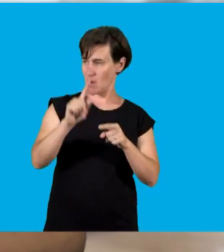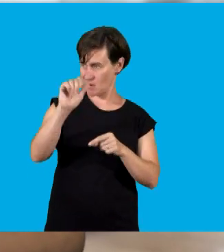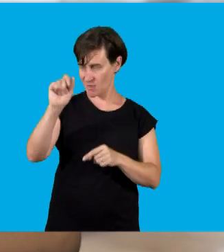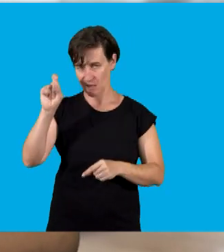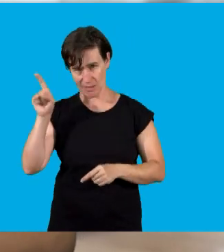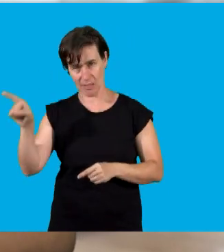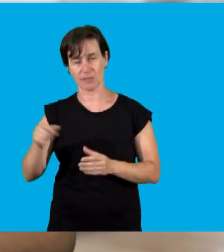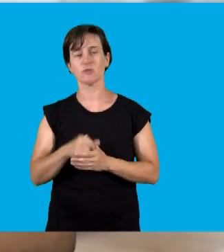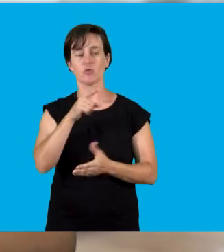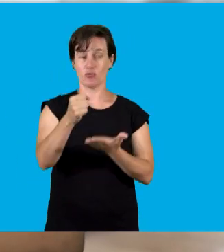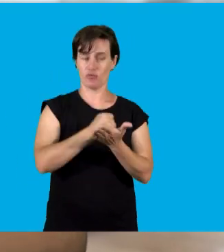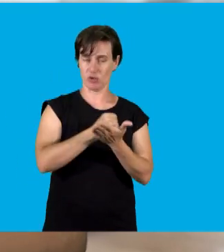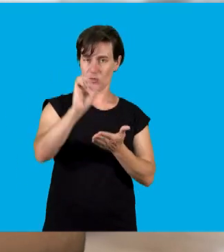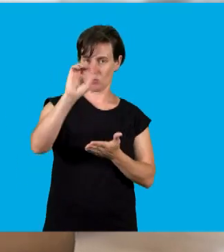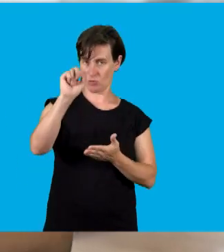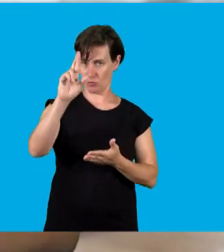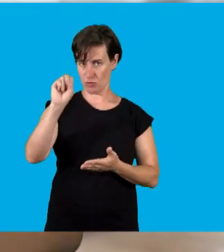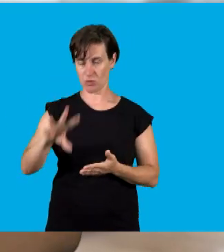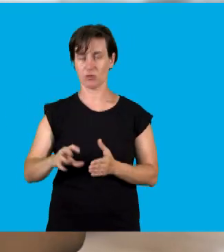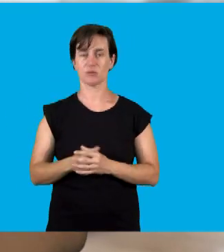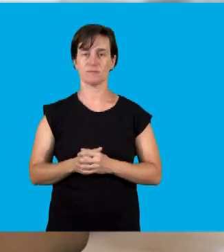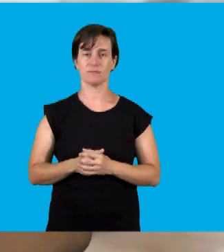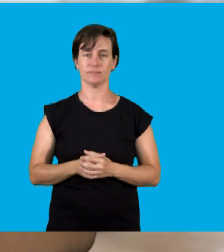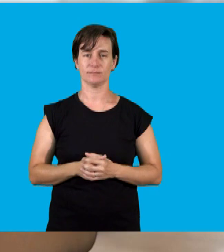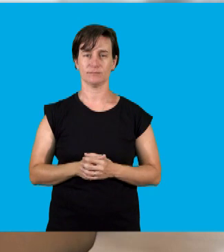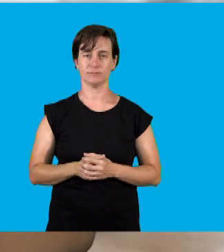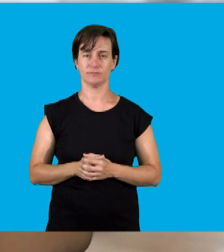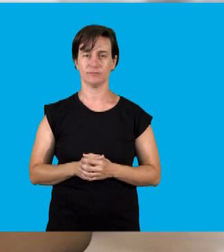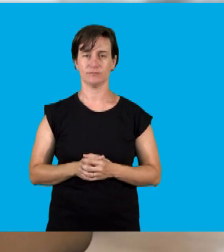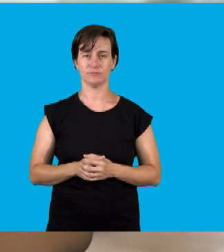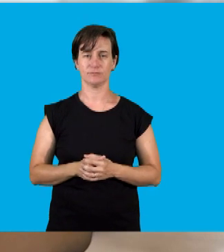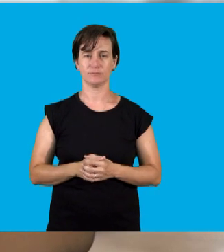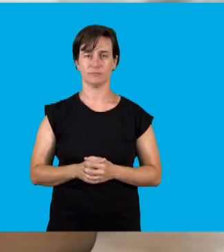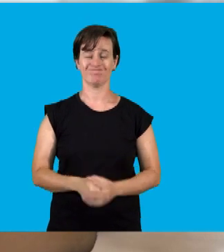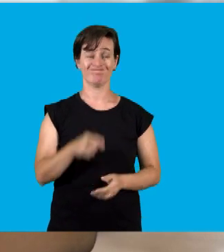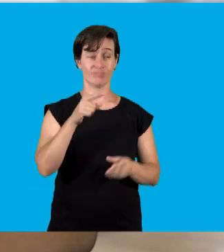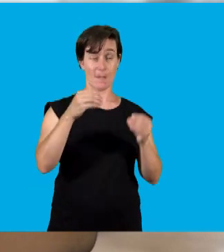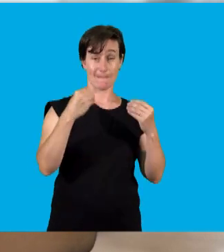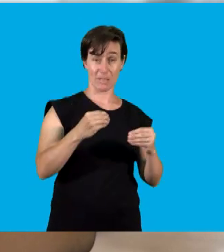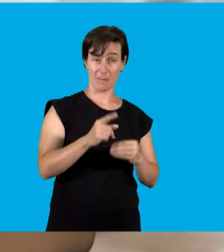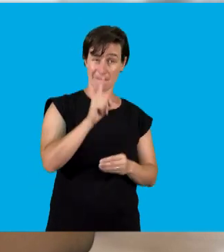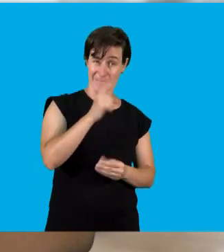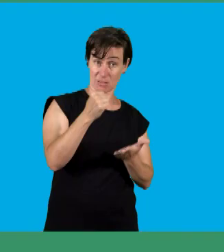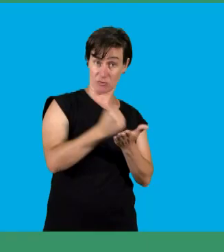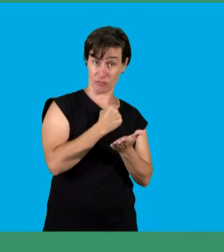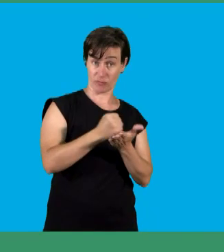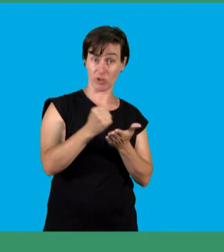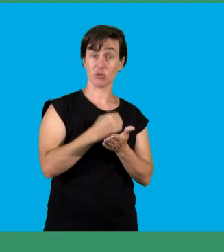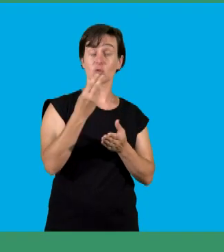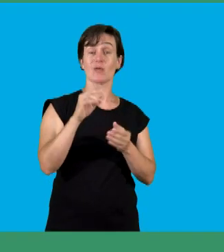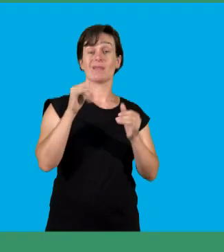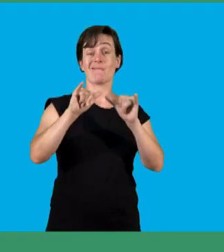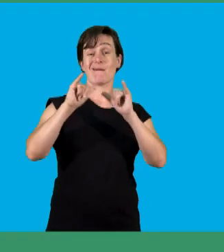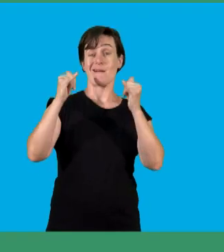tax. They are registered with SARS, so they pay tax. These businesses are required to register